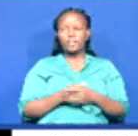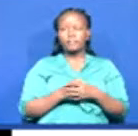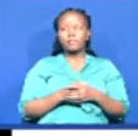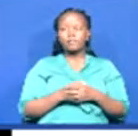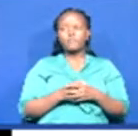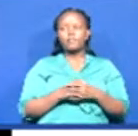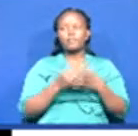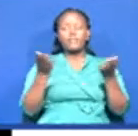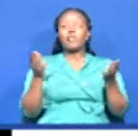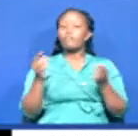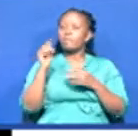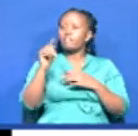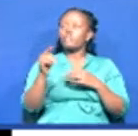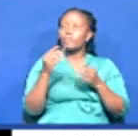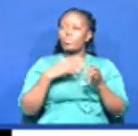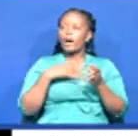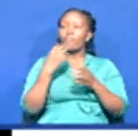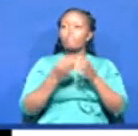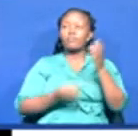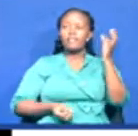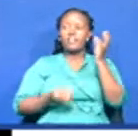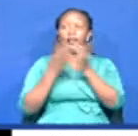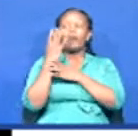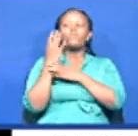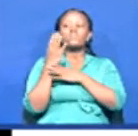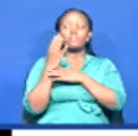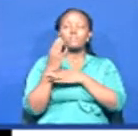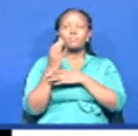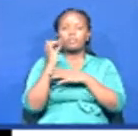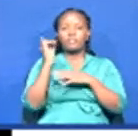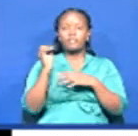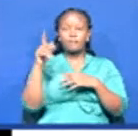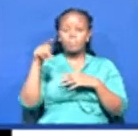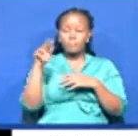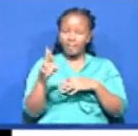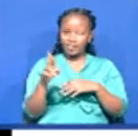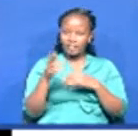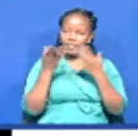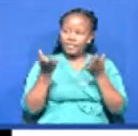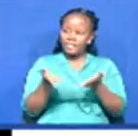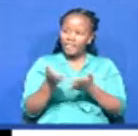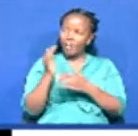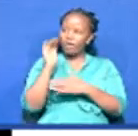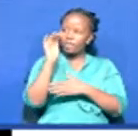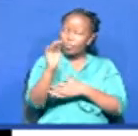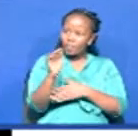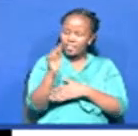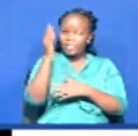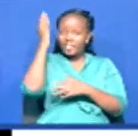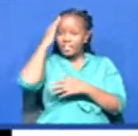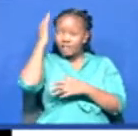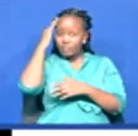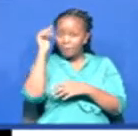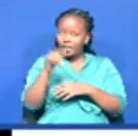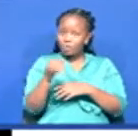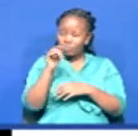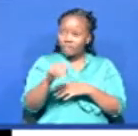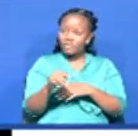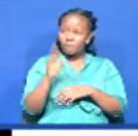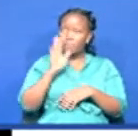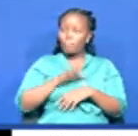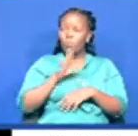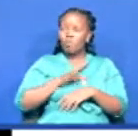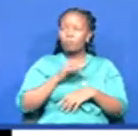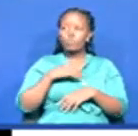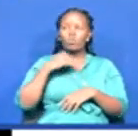have launched what is called recordation. I request that in remembrance of this, Frida will always have this